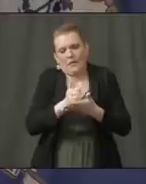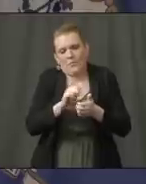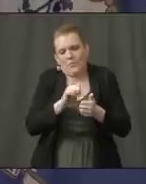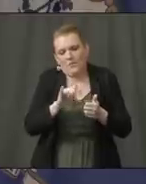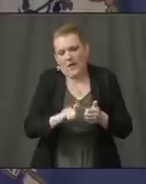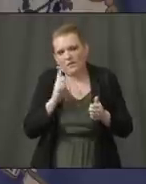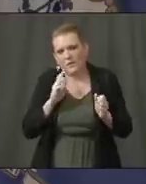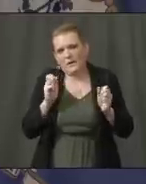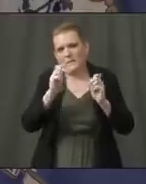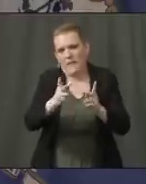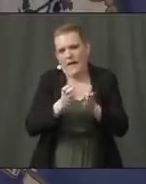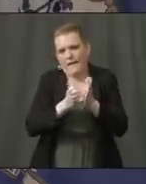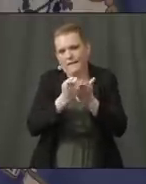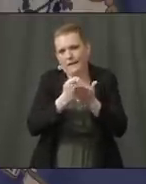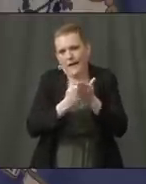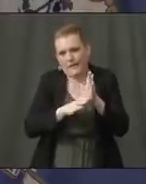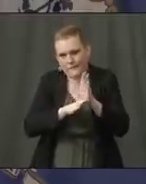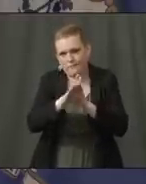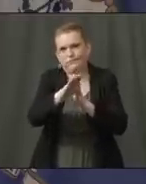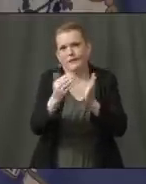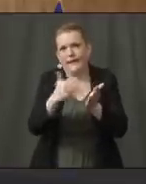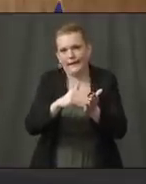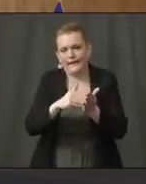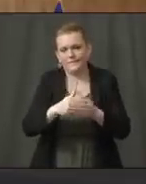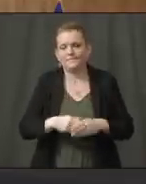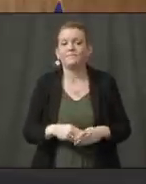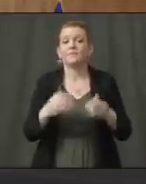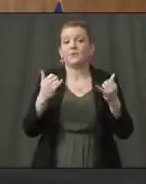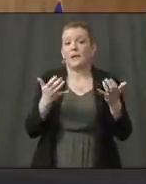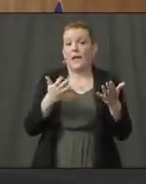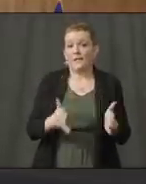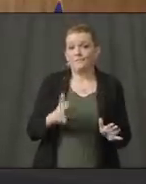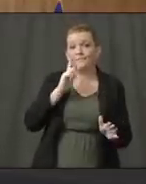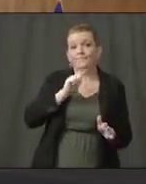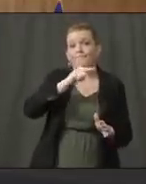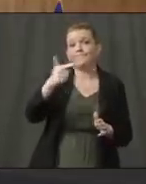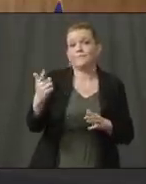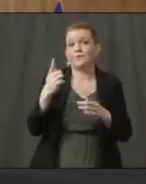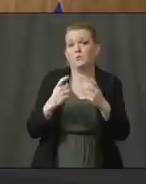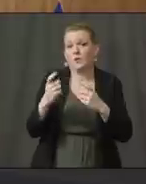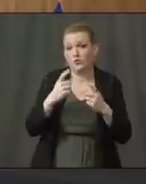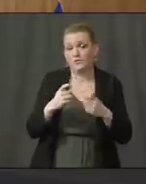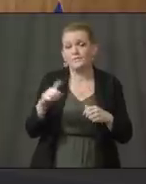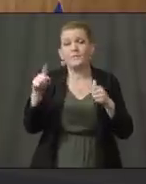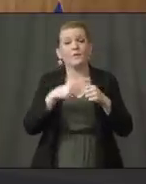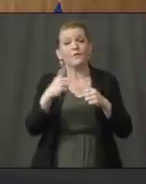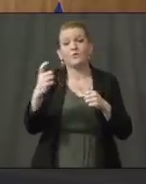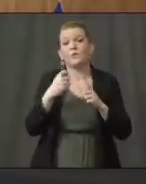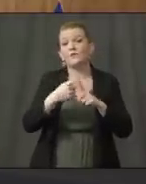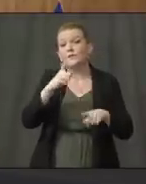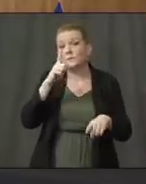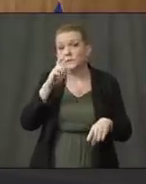answer. We'll go first to CT News Junkie.